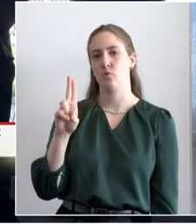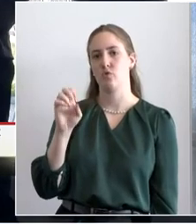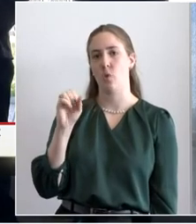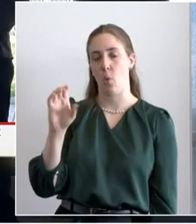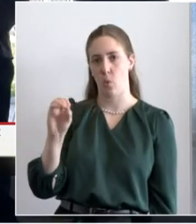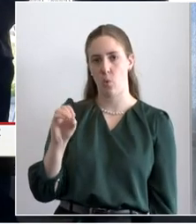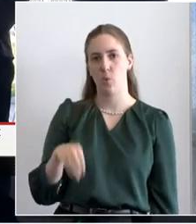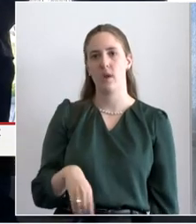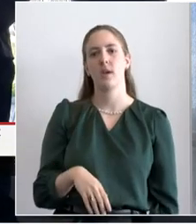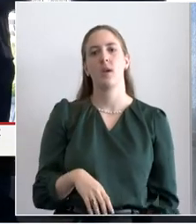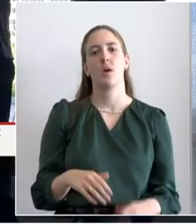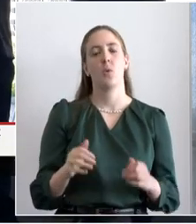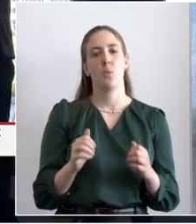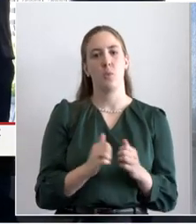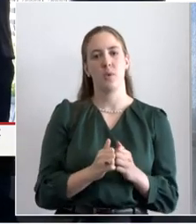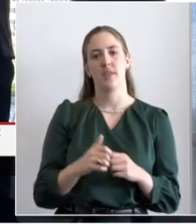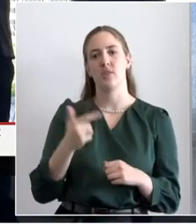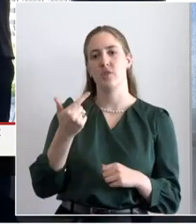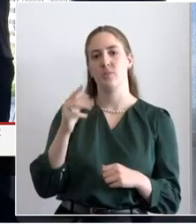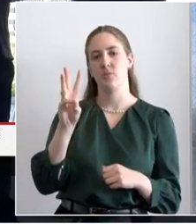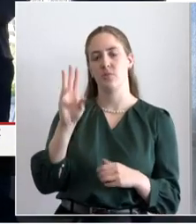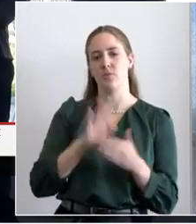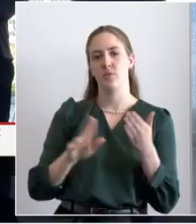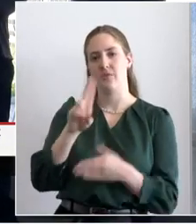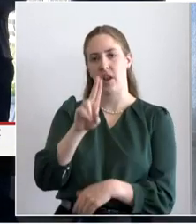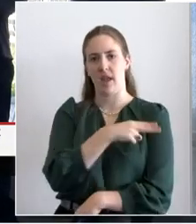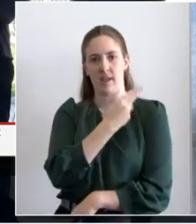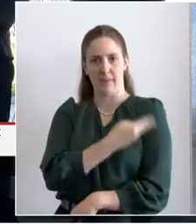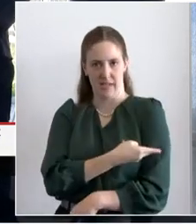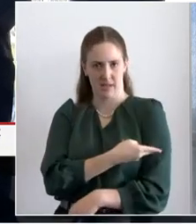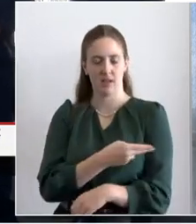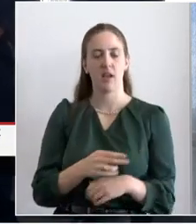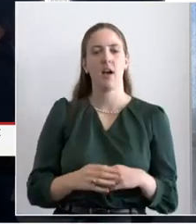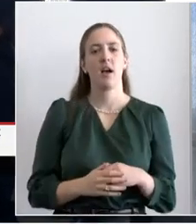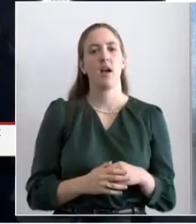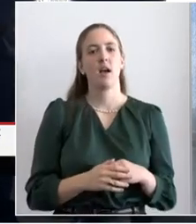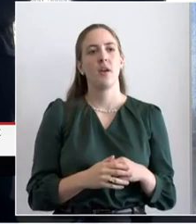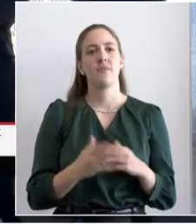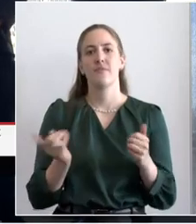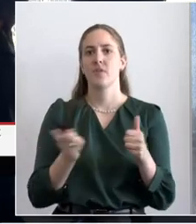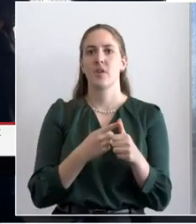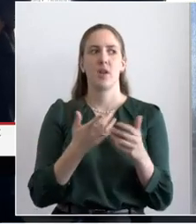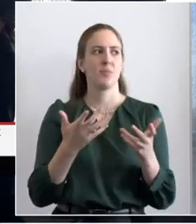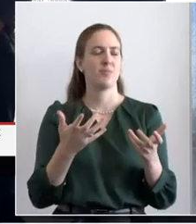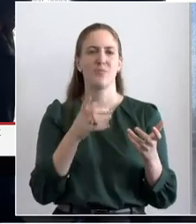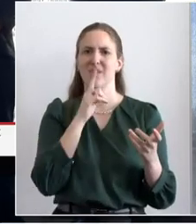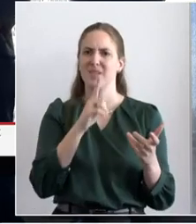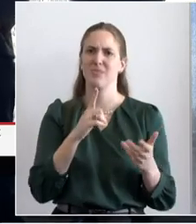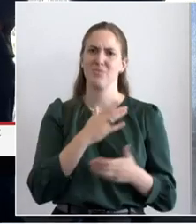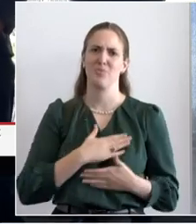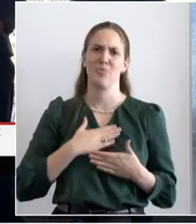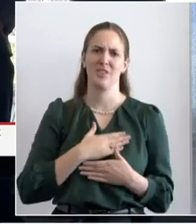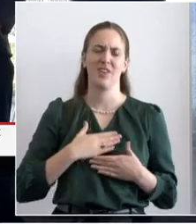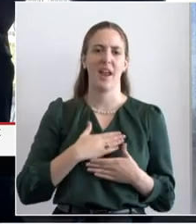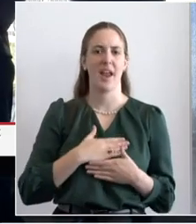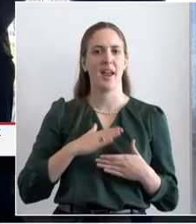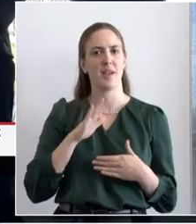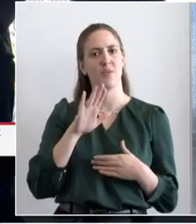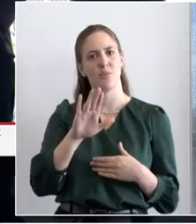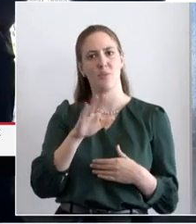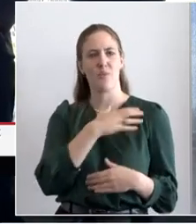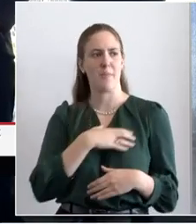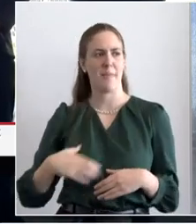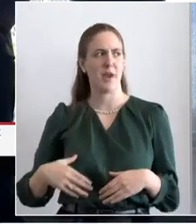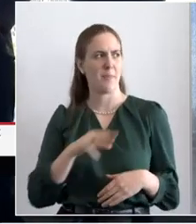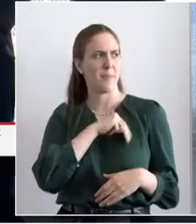Vice President for the DC region for Universal Health Services. First and foremost, we greatly appreciate the support of Mayor Bowser as well as